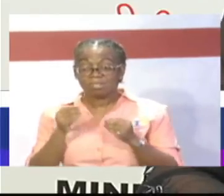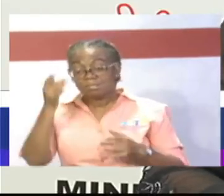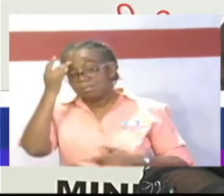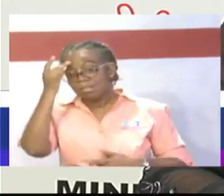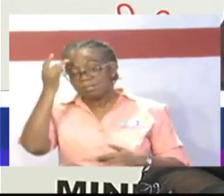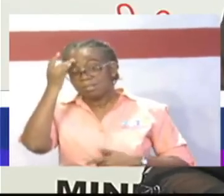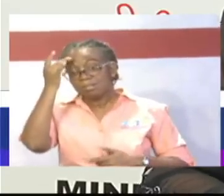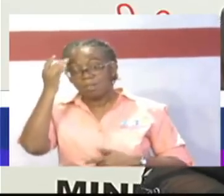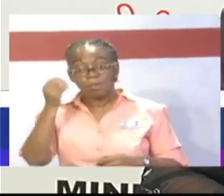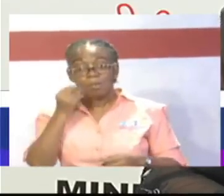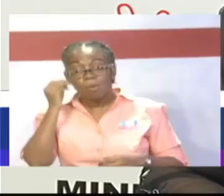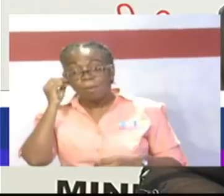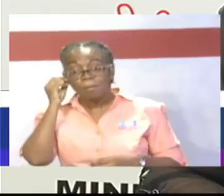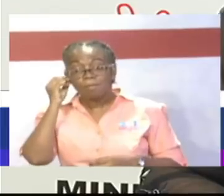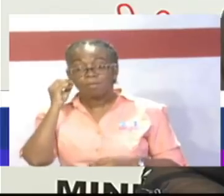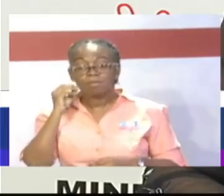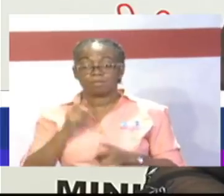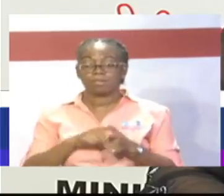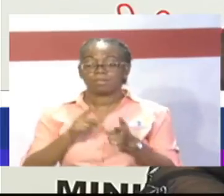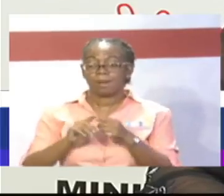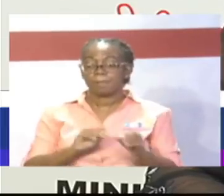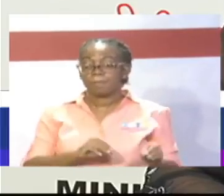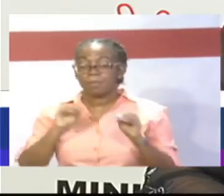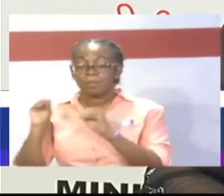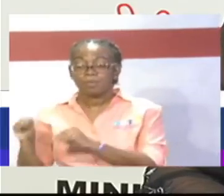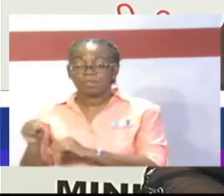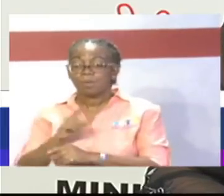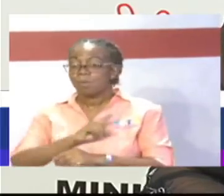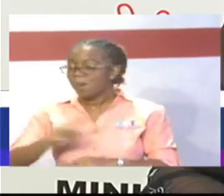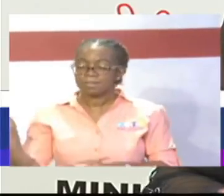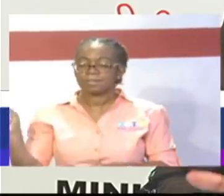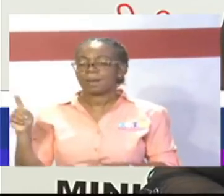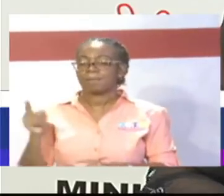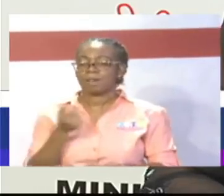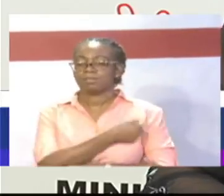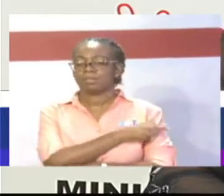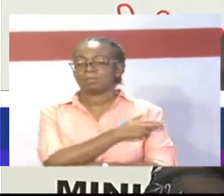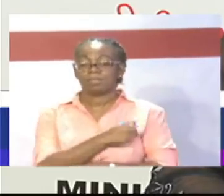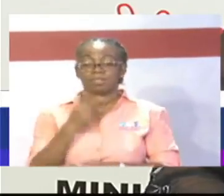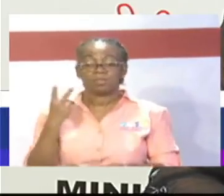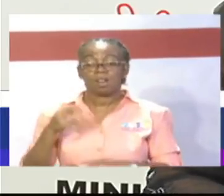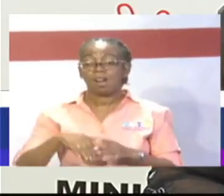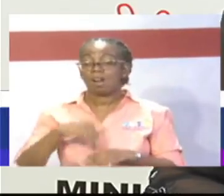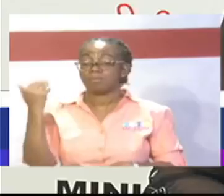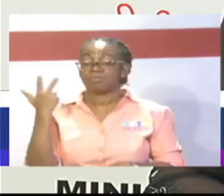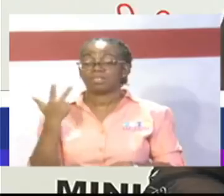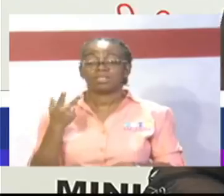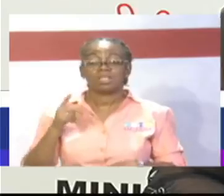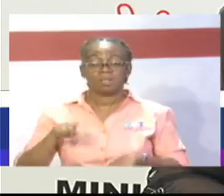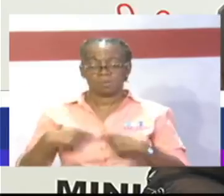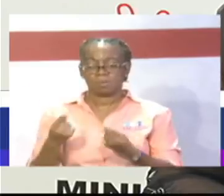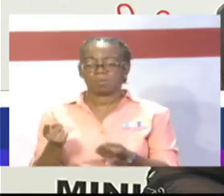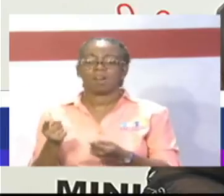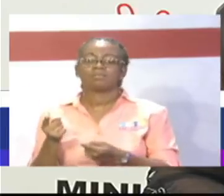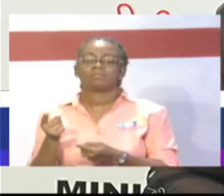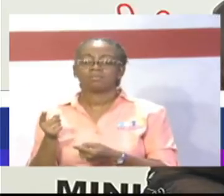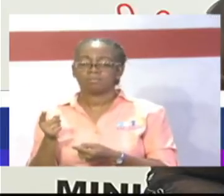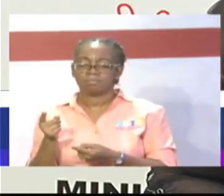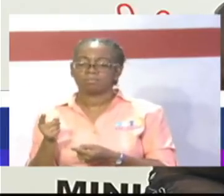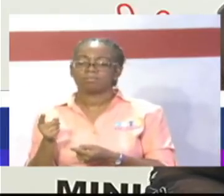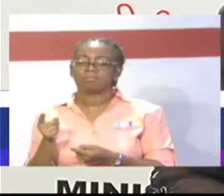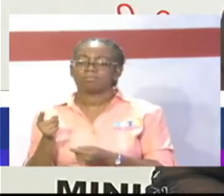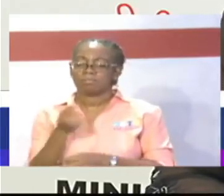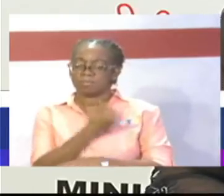and they were transferred immediately to the accident and emergency departments, and 2 out of the 3 were admitted into the parallel healthcare system.